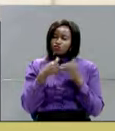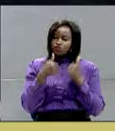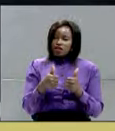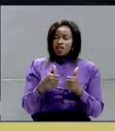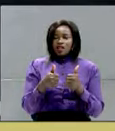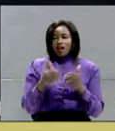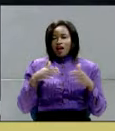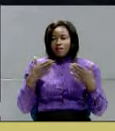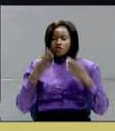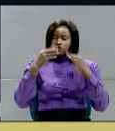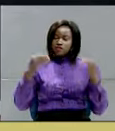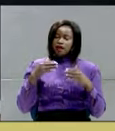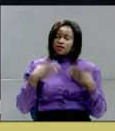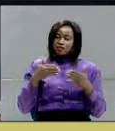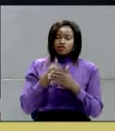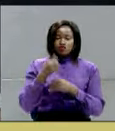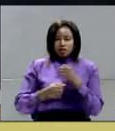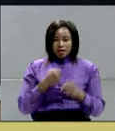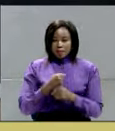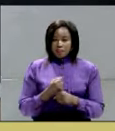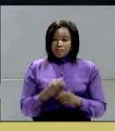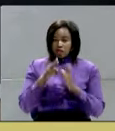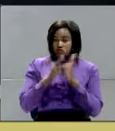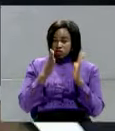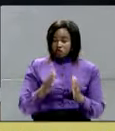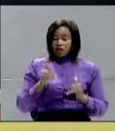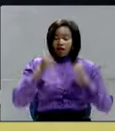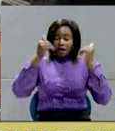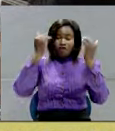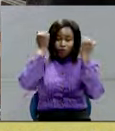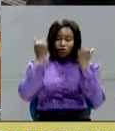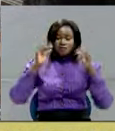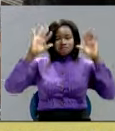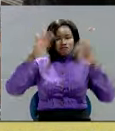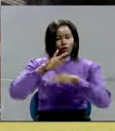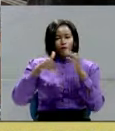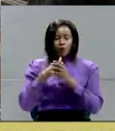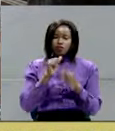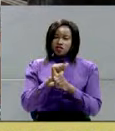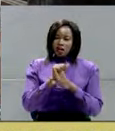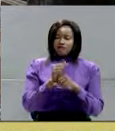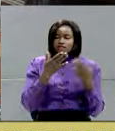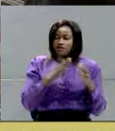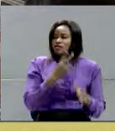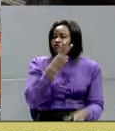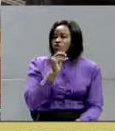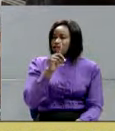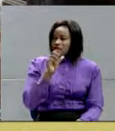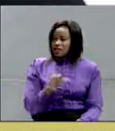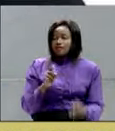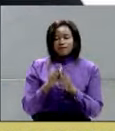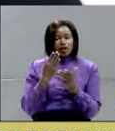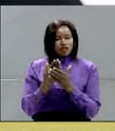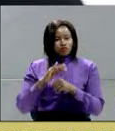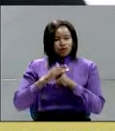Year. The acting Chief Register of the High Court, Tom Chemtai, congratulated all judicial officers over completing 2019 and urged them